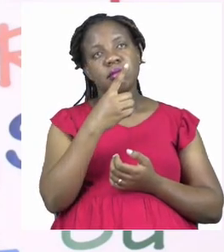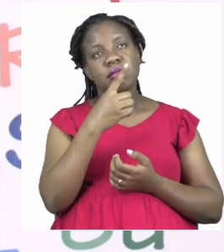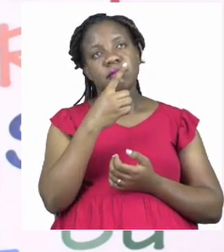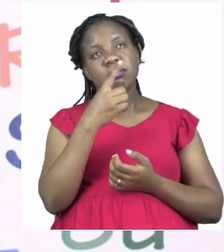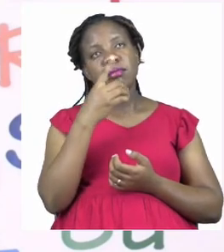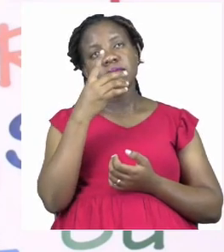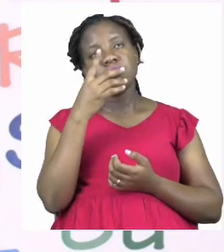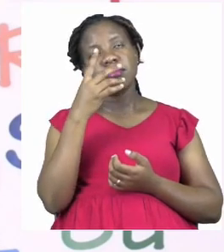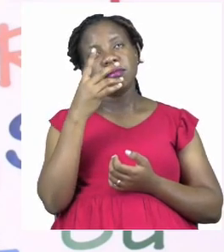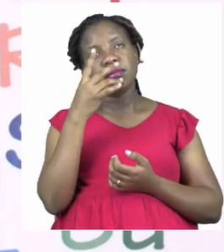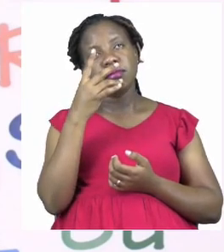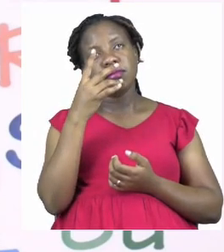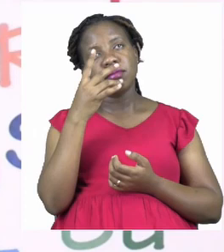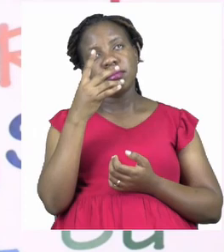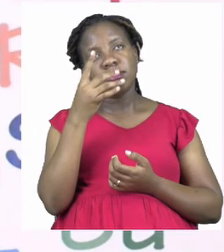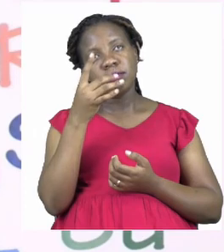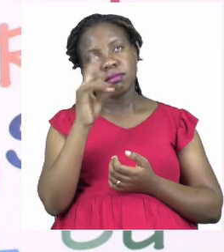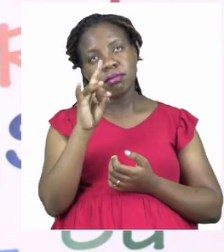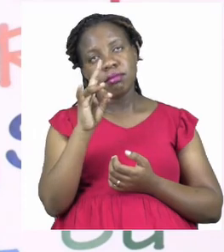18,